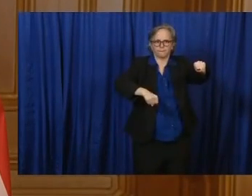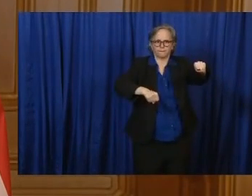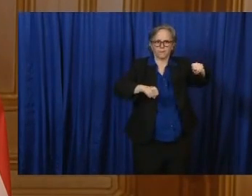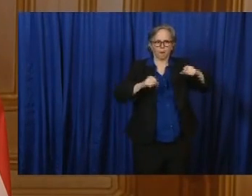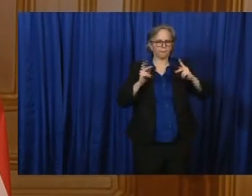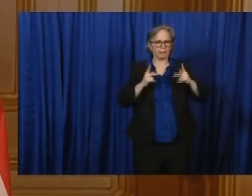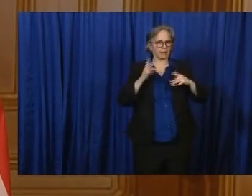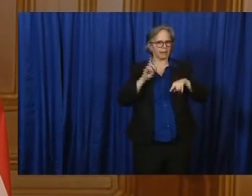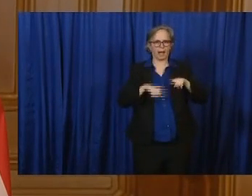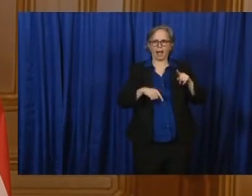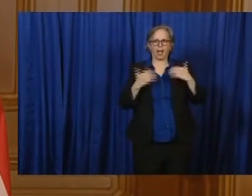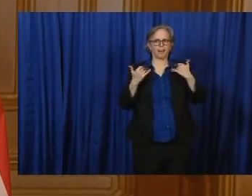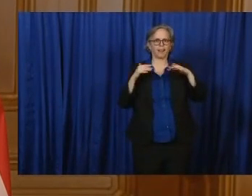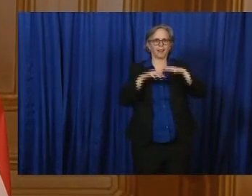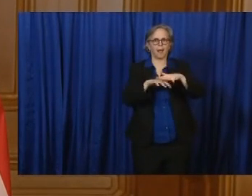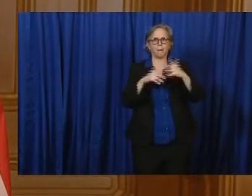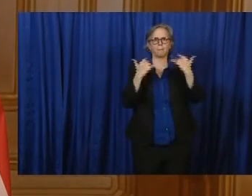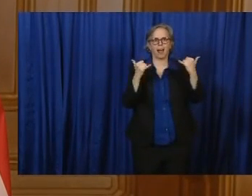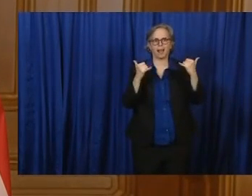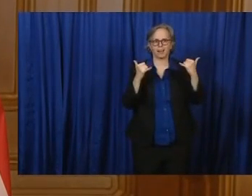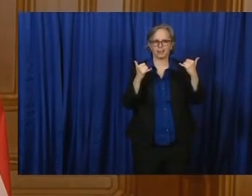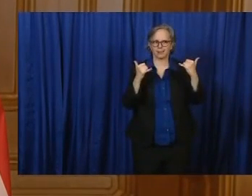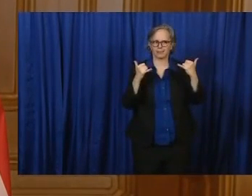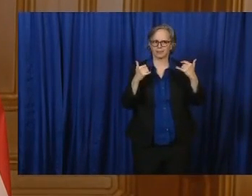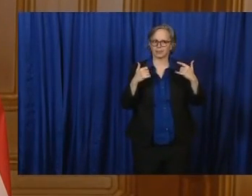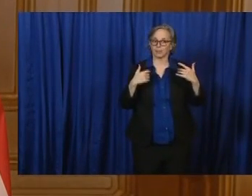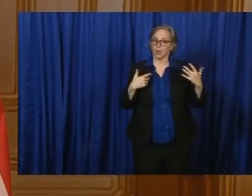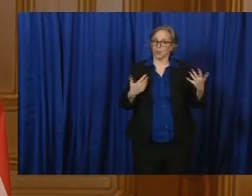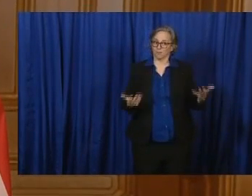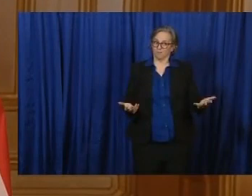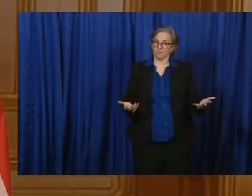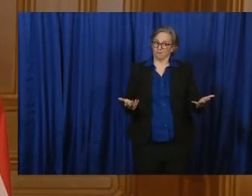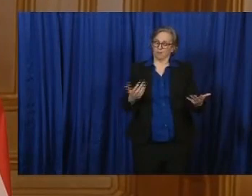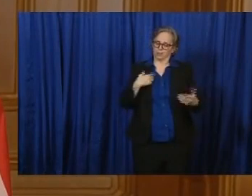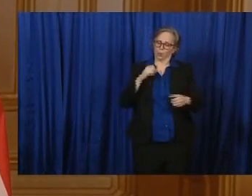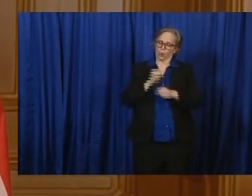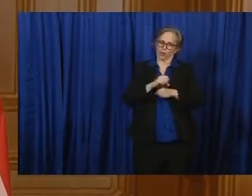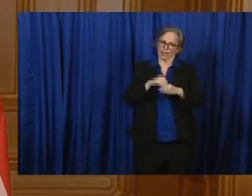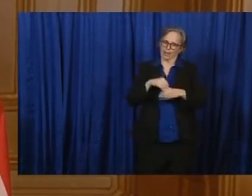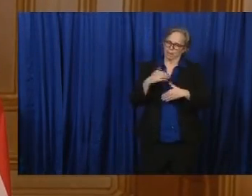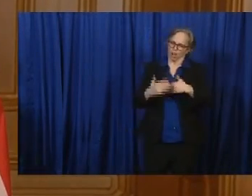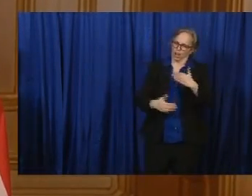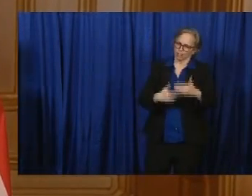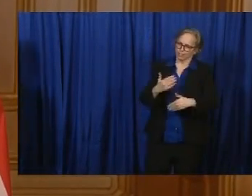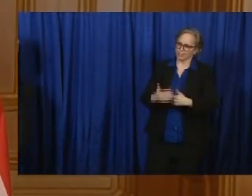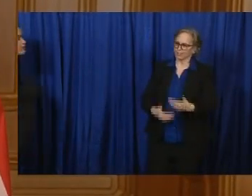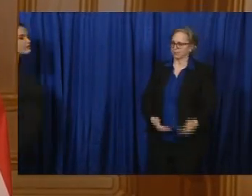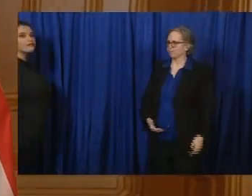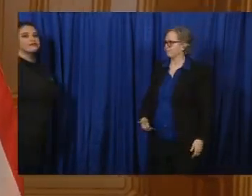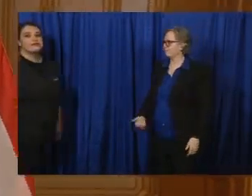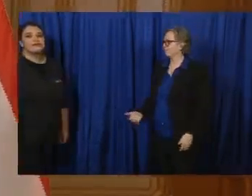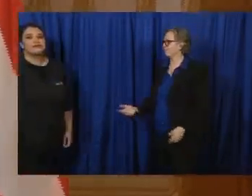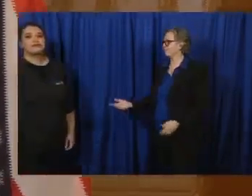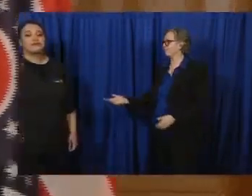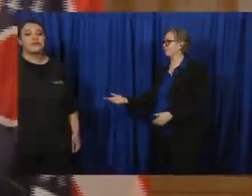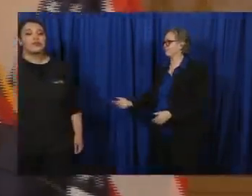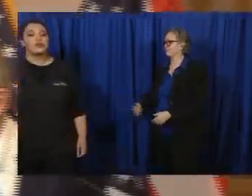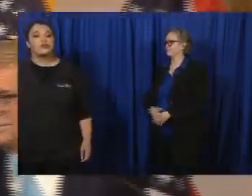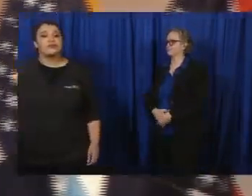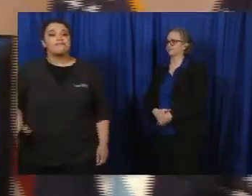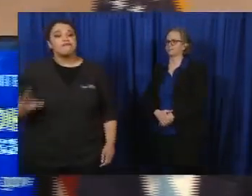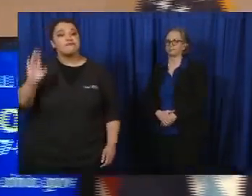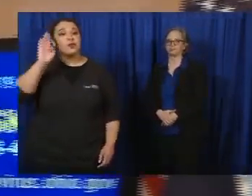so this is a work in progress, really. As a follow-up for Dr. Acton, as more people